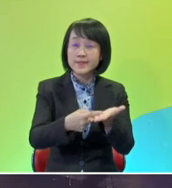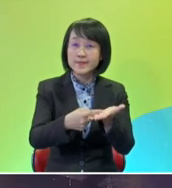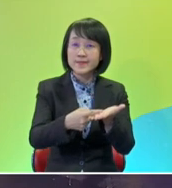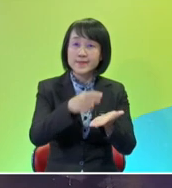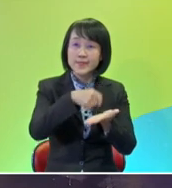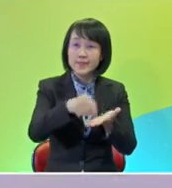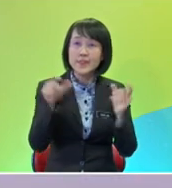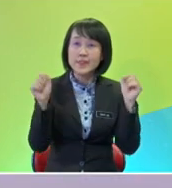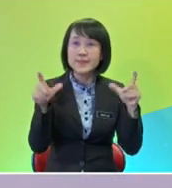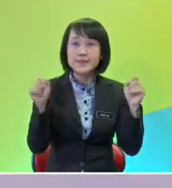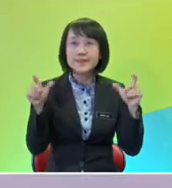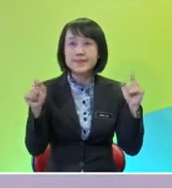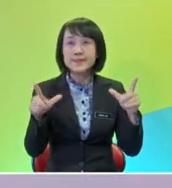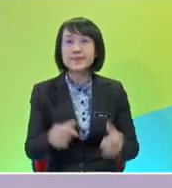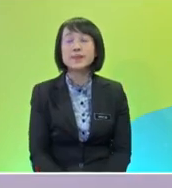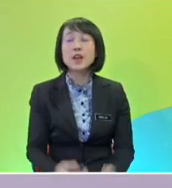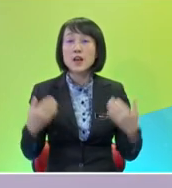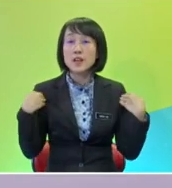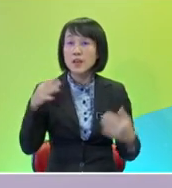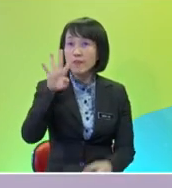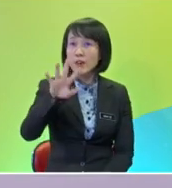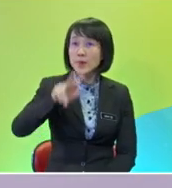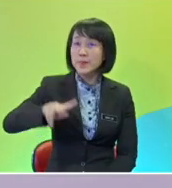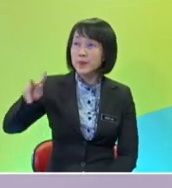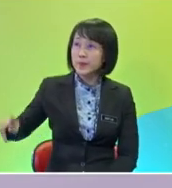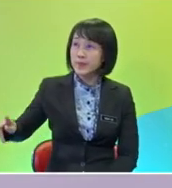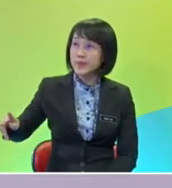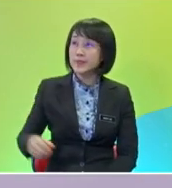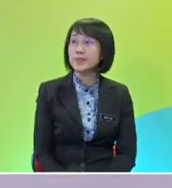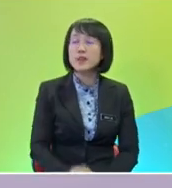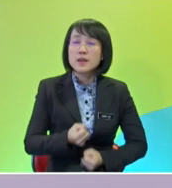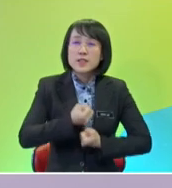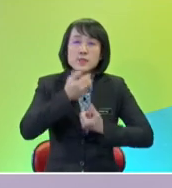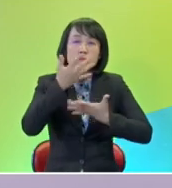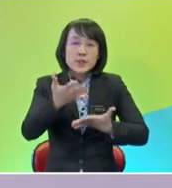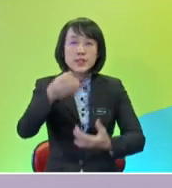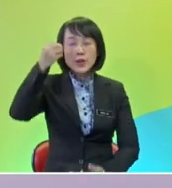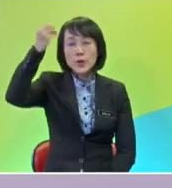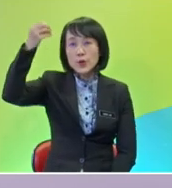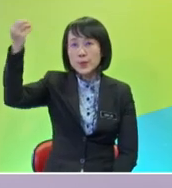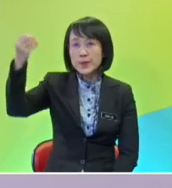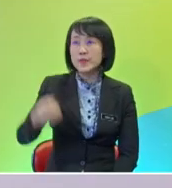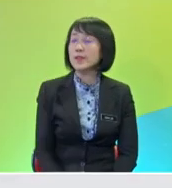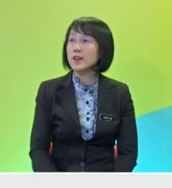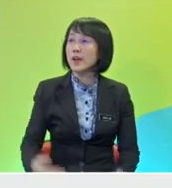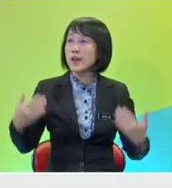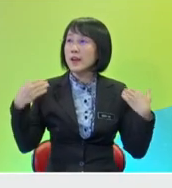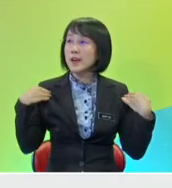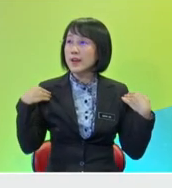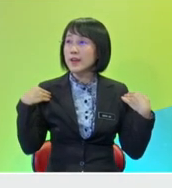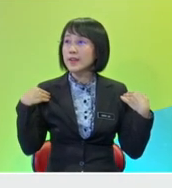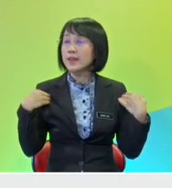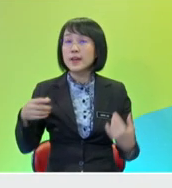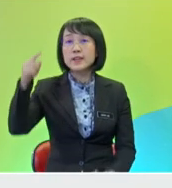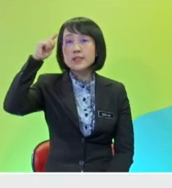As you can see here, there are four pupils expressing their opinions. We have Zarif, we have